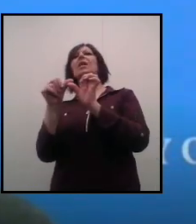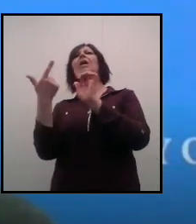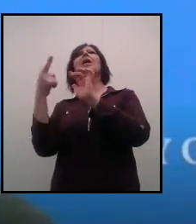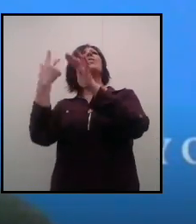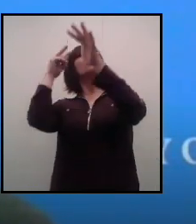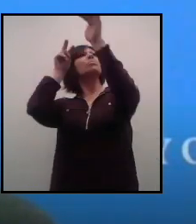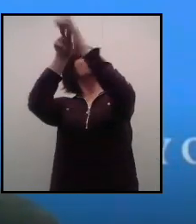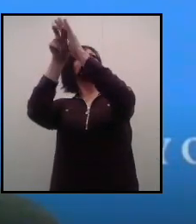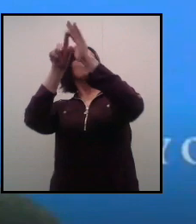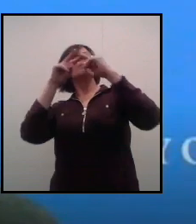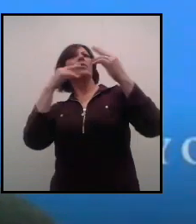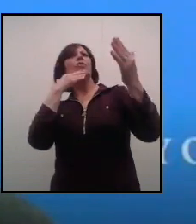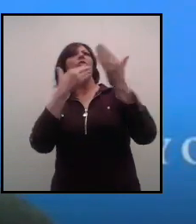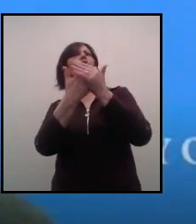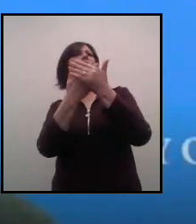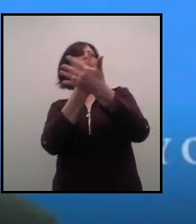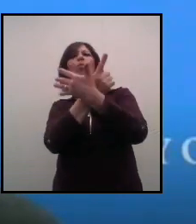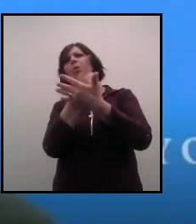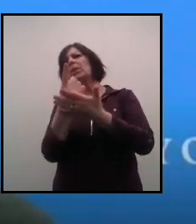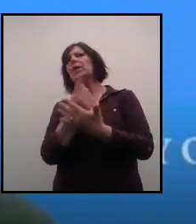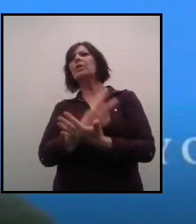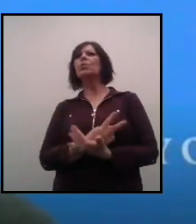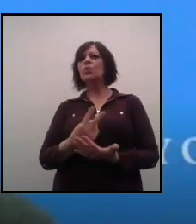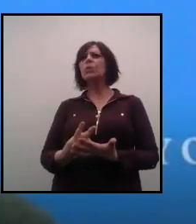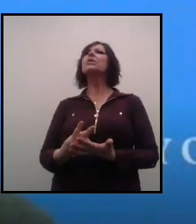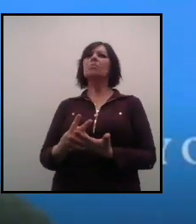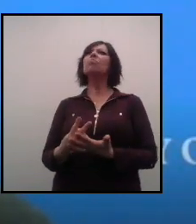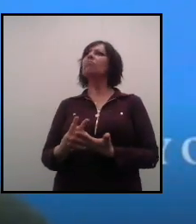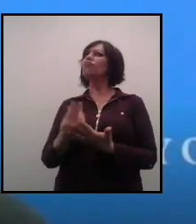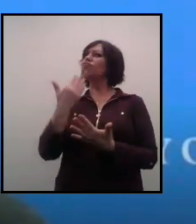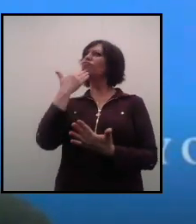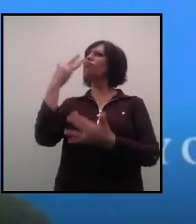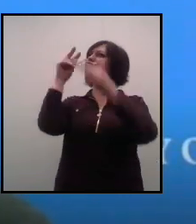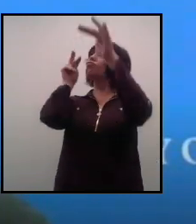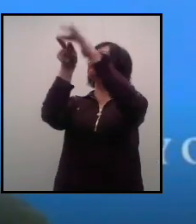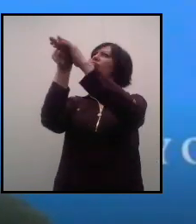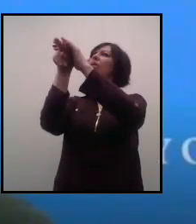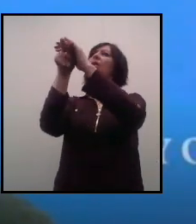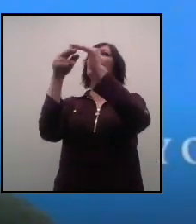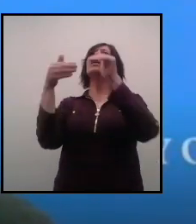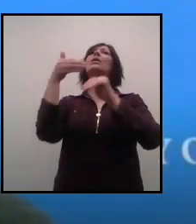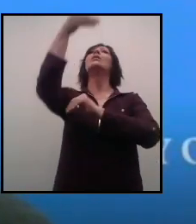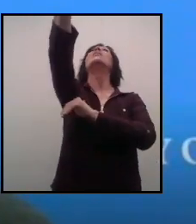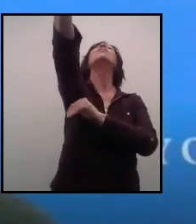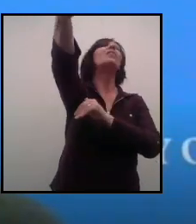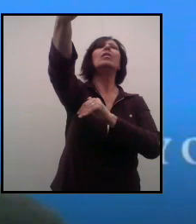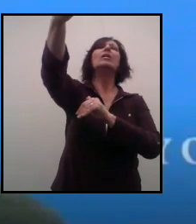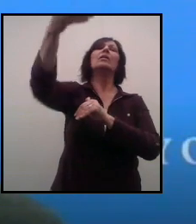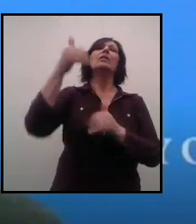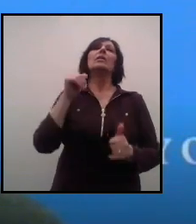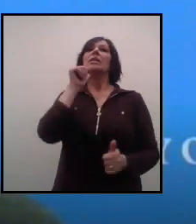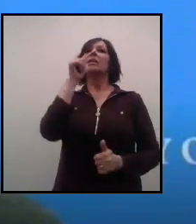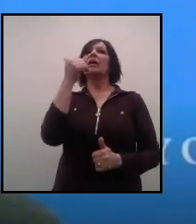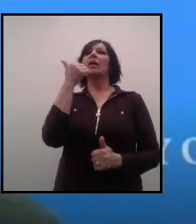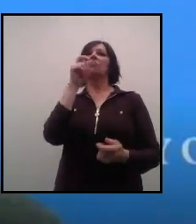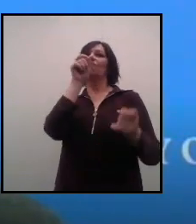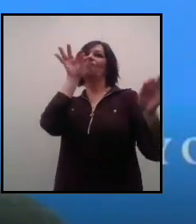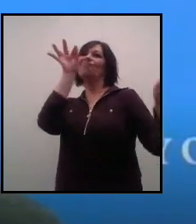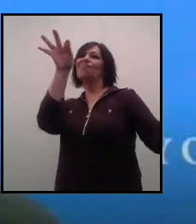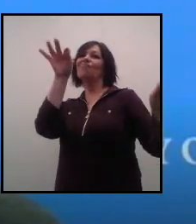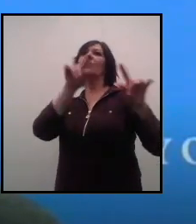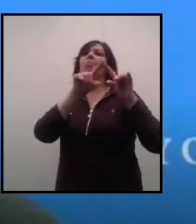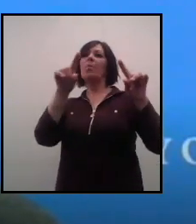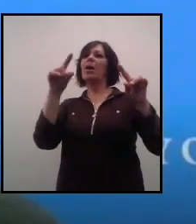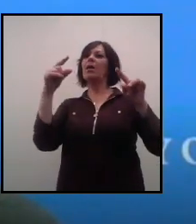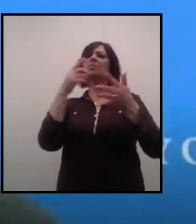with regards to a week, 2 weeks in analysis. It's not been so good regarding long term, but the modeling